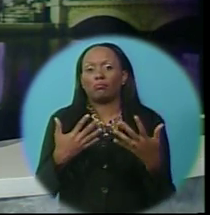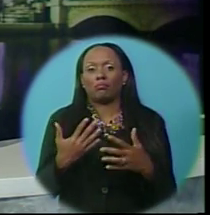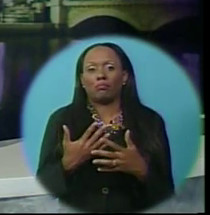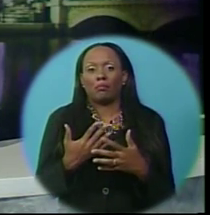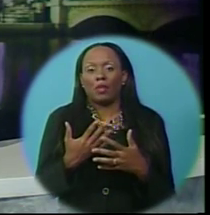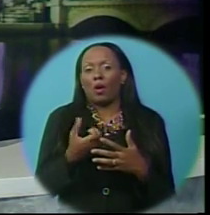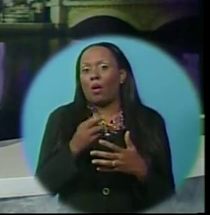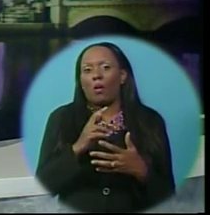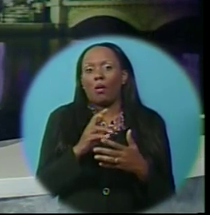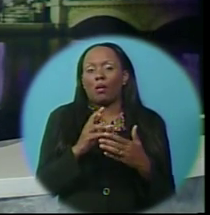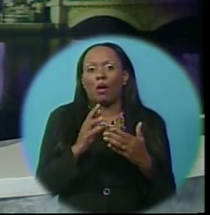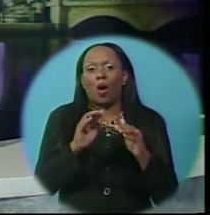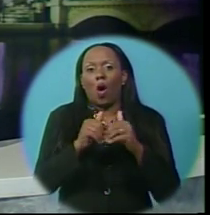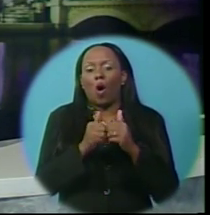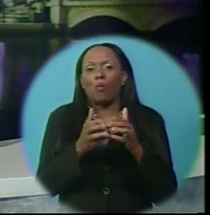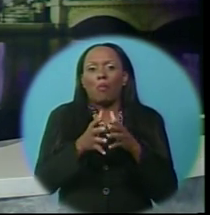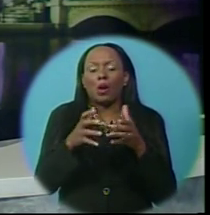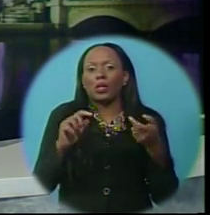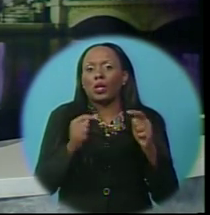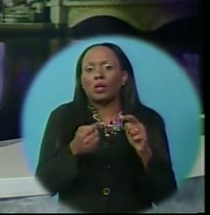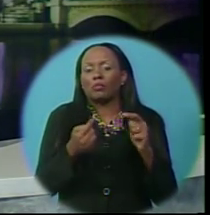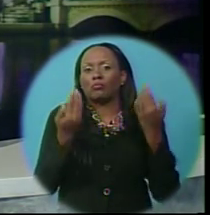the extent of their injuries.